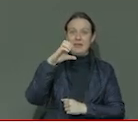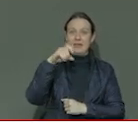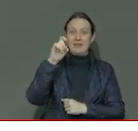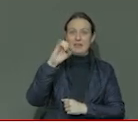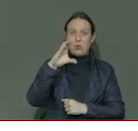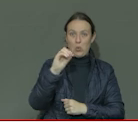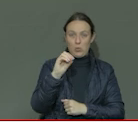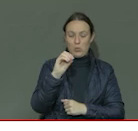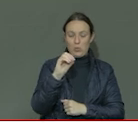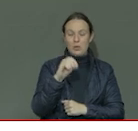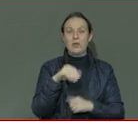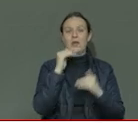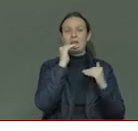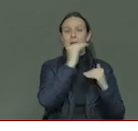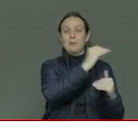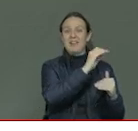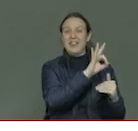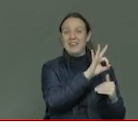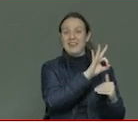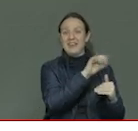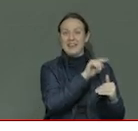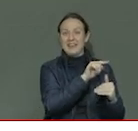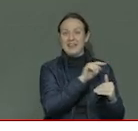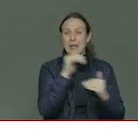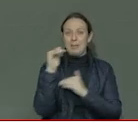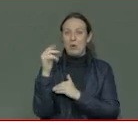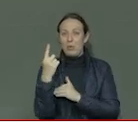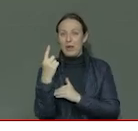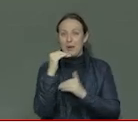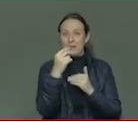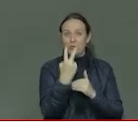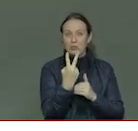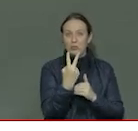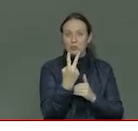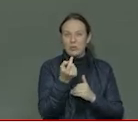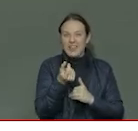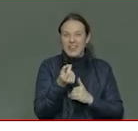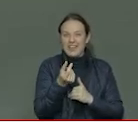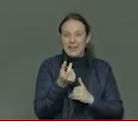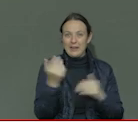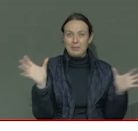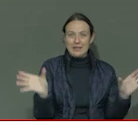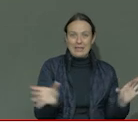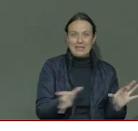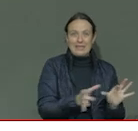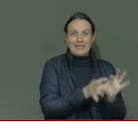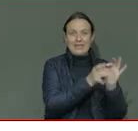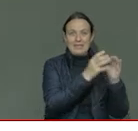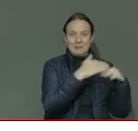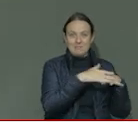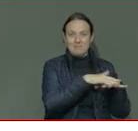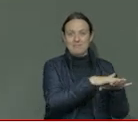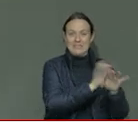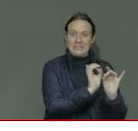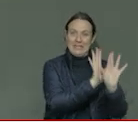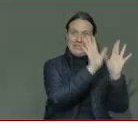part 3, we actually find part 1 and part 2 coming together, where everything is now explained to us